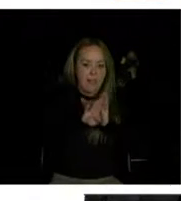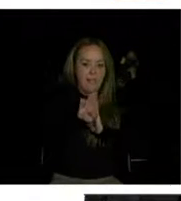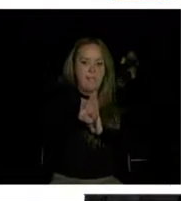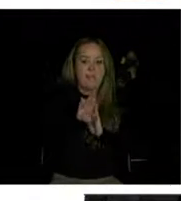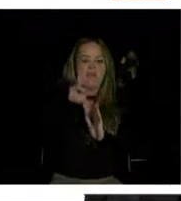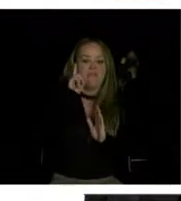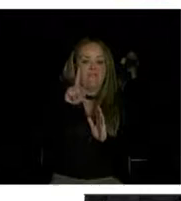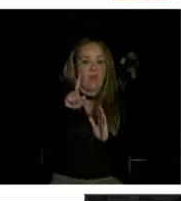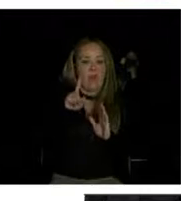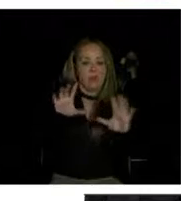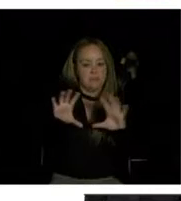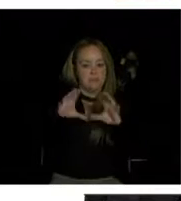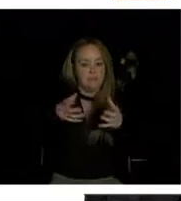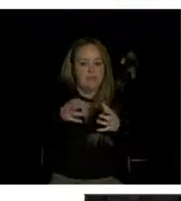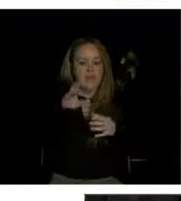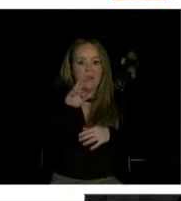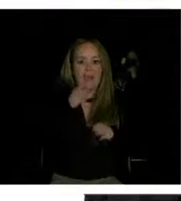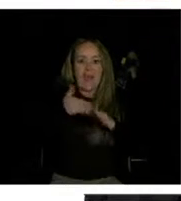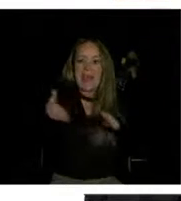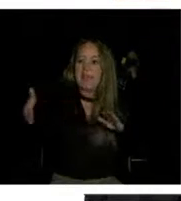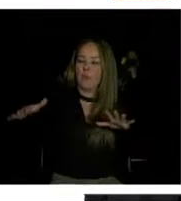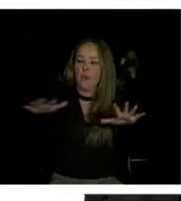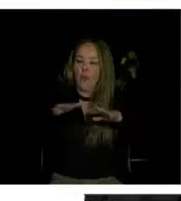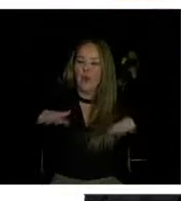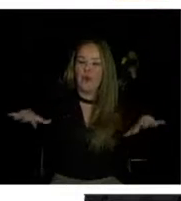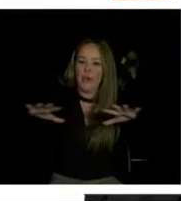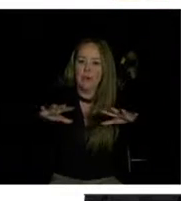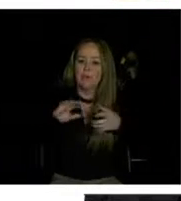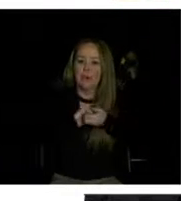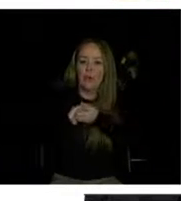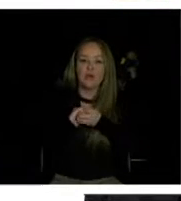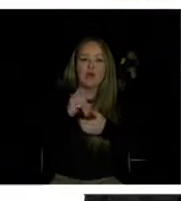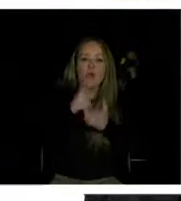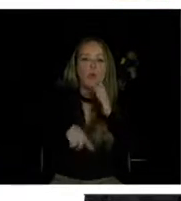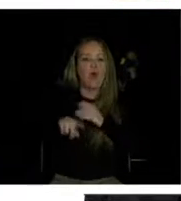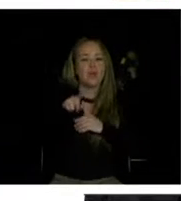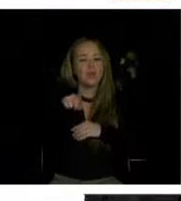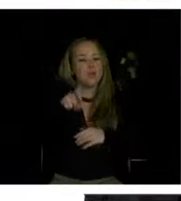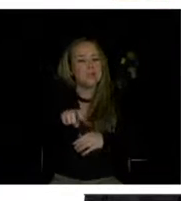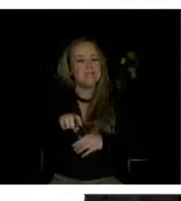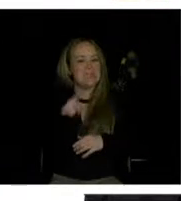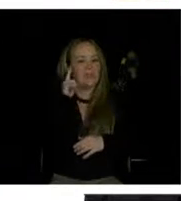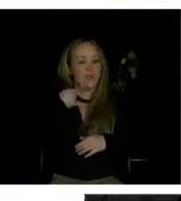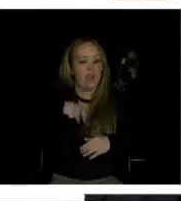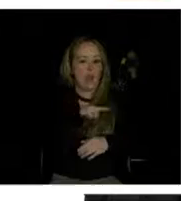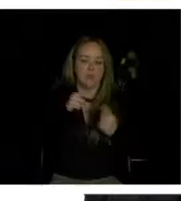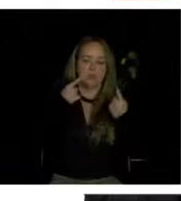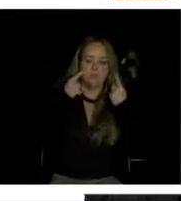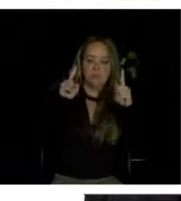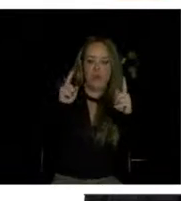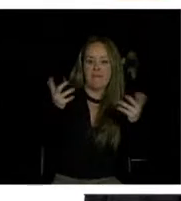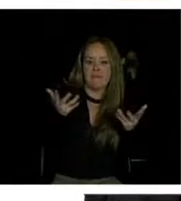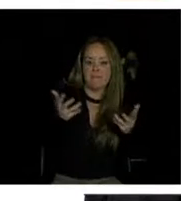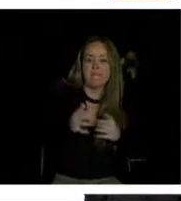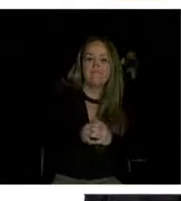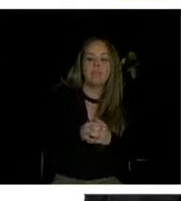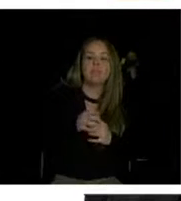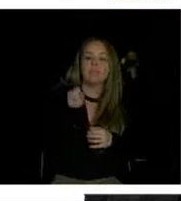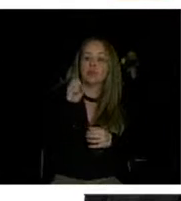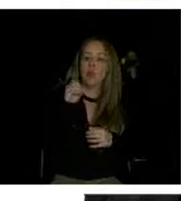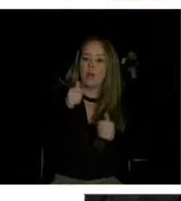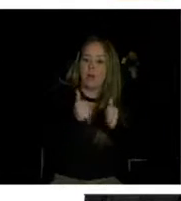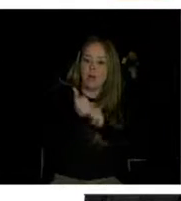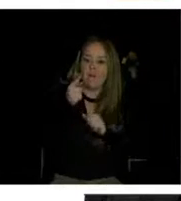of a neighborhood and for a neighborhood to thrive. So what is it that you need from the school so that your neighborhood